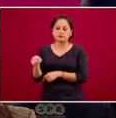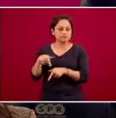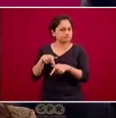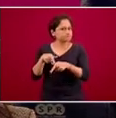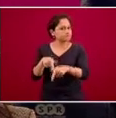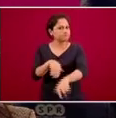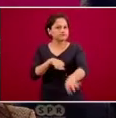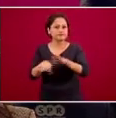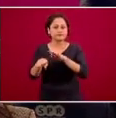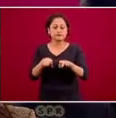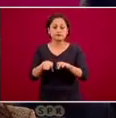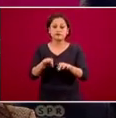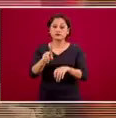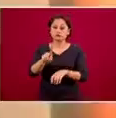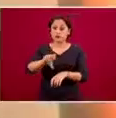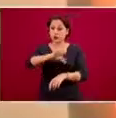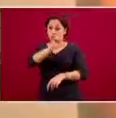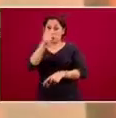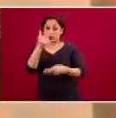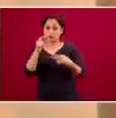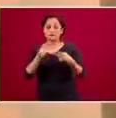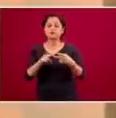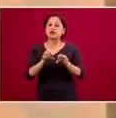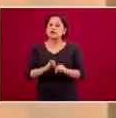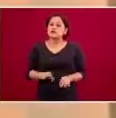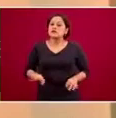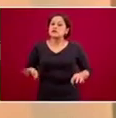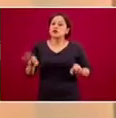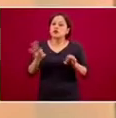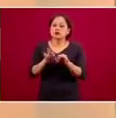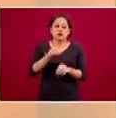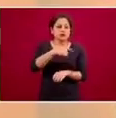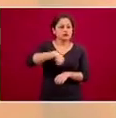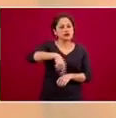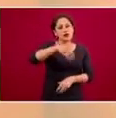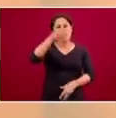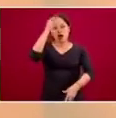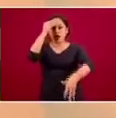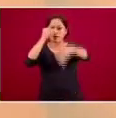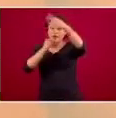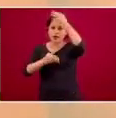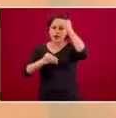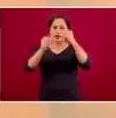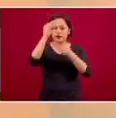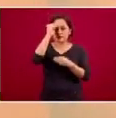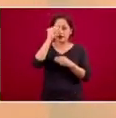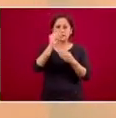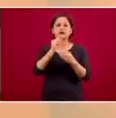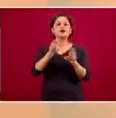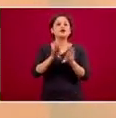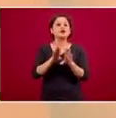to learn how to communicate from afar. This is an absolute necessity.